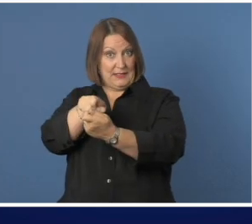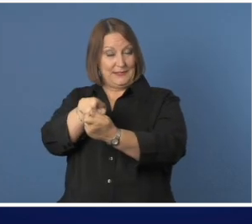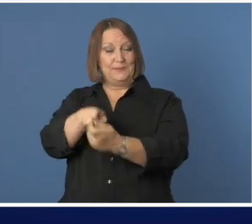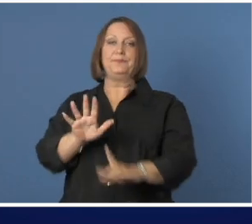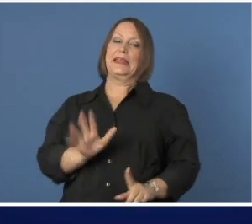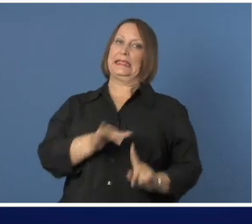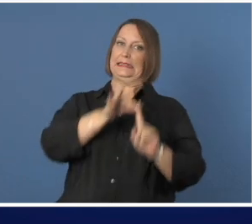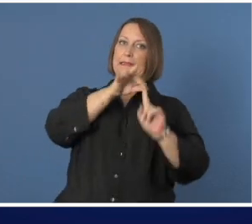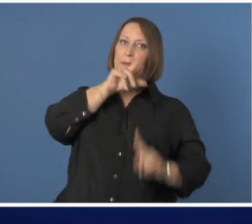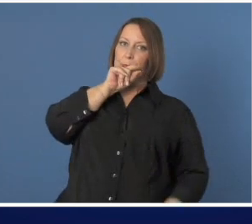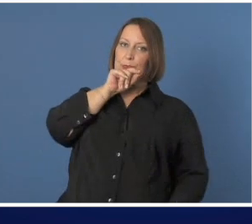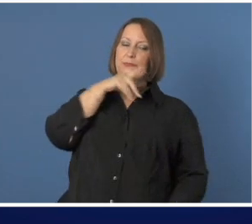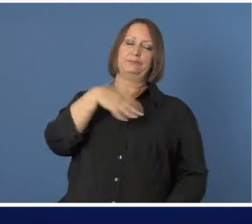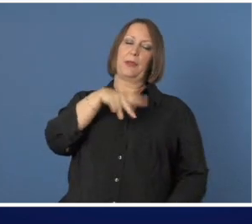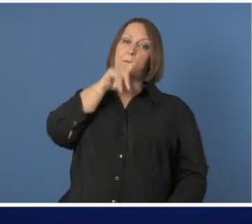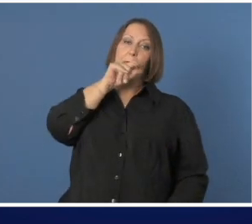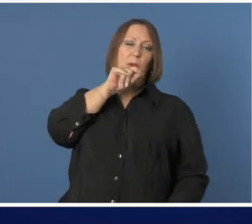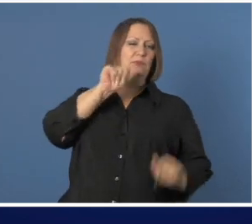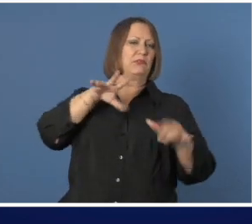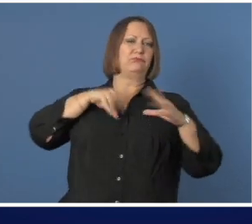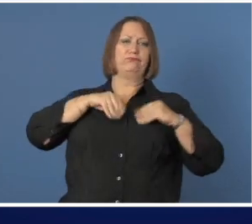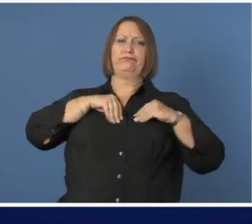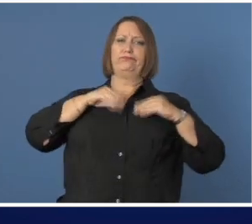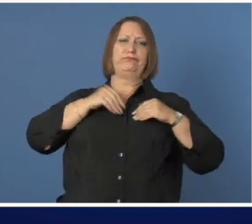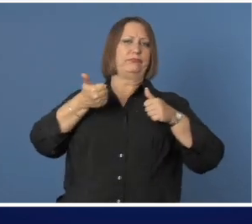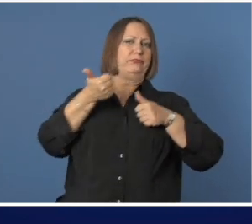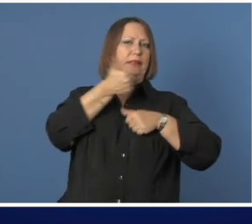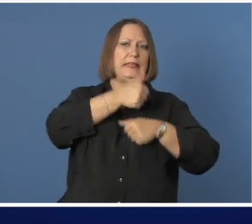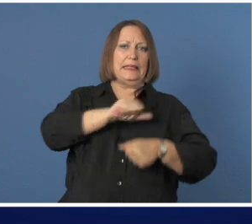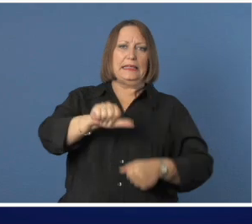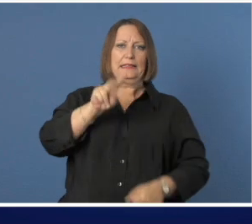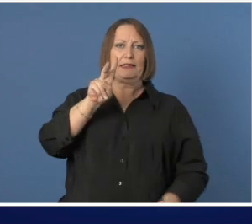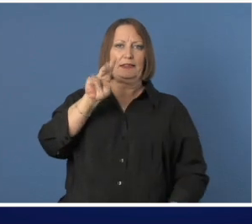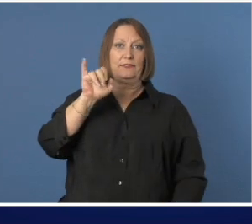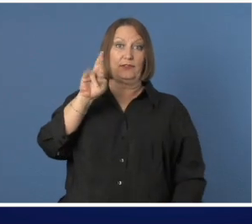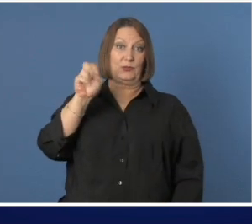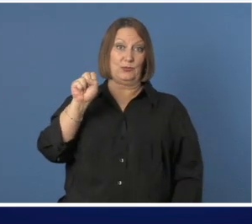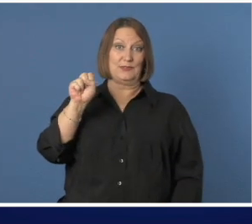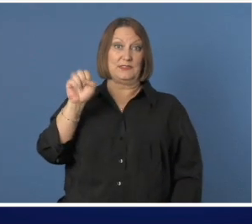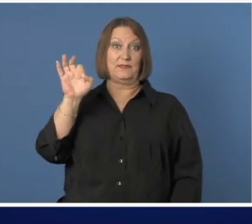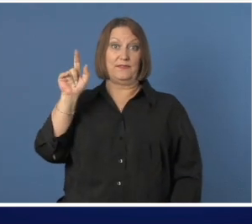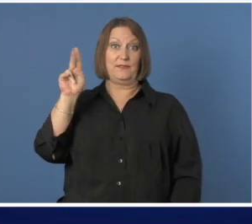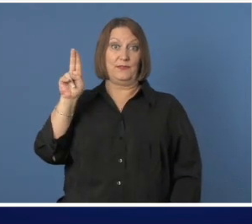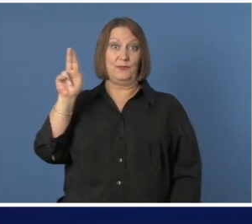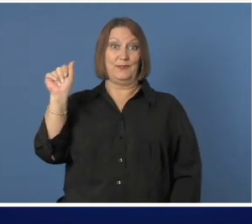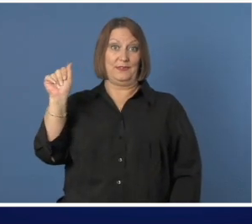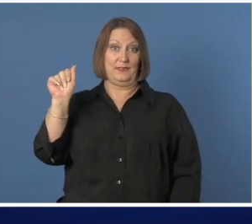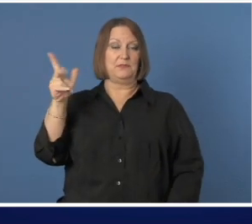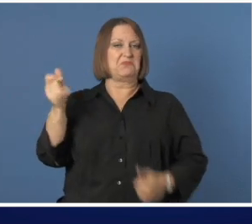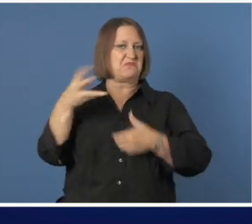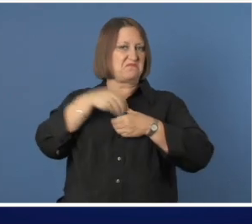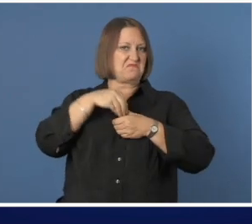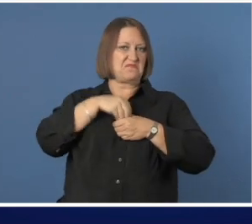except for birds, which are hosts to all known subtypes of Influenza A.